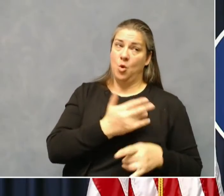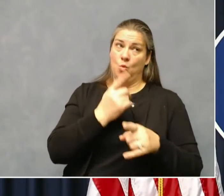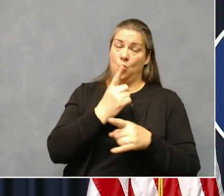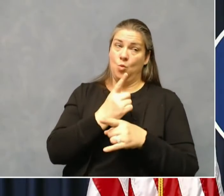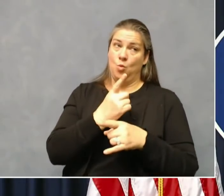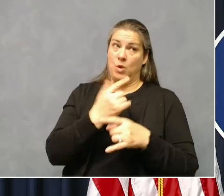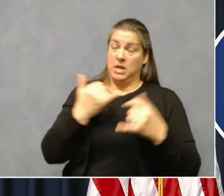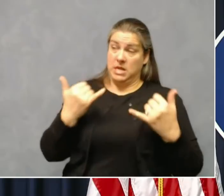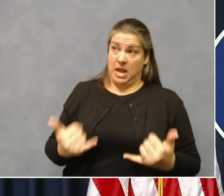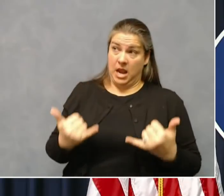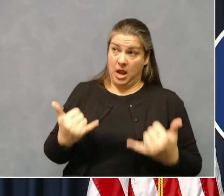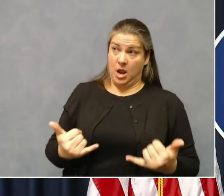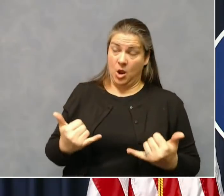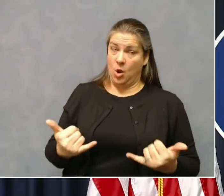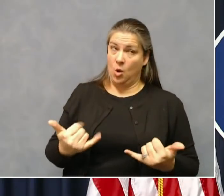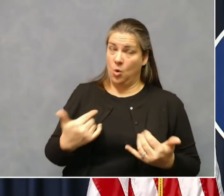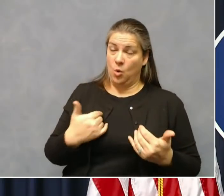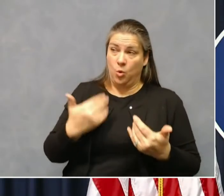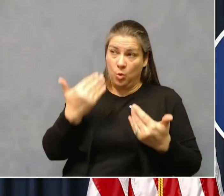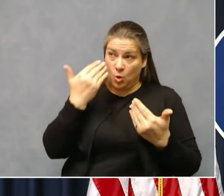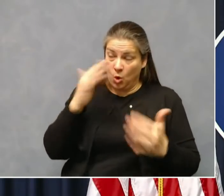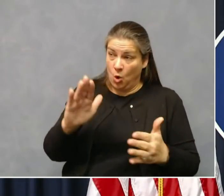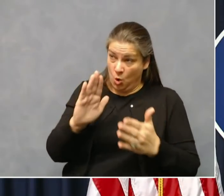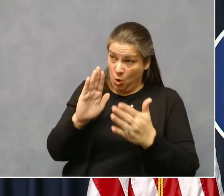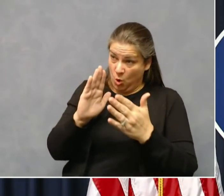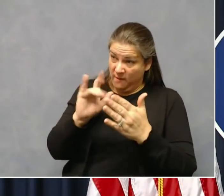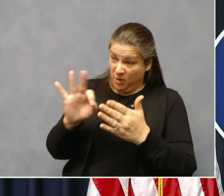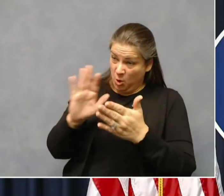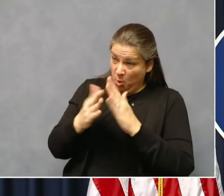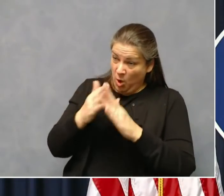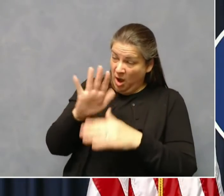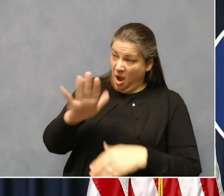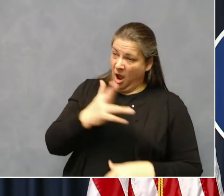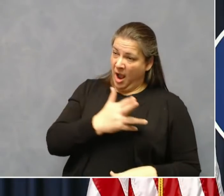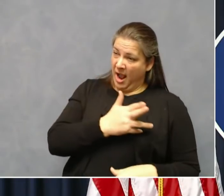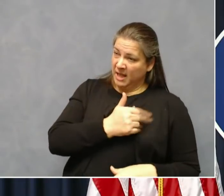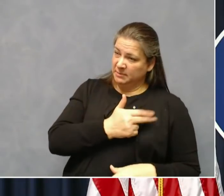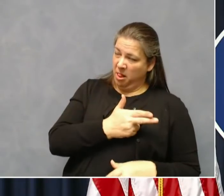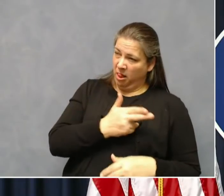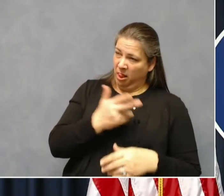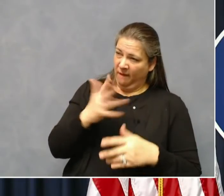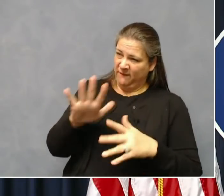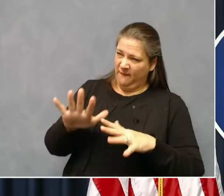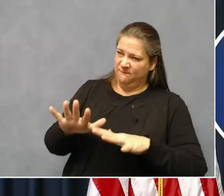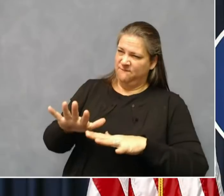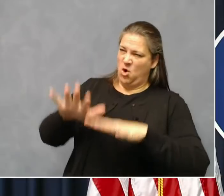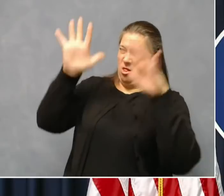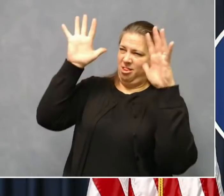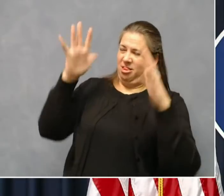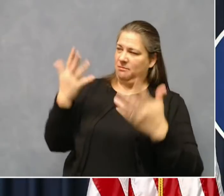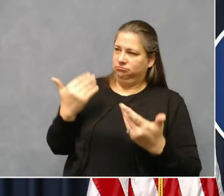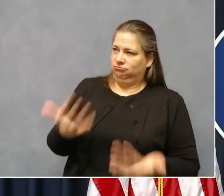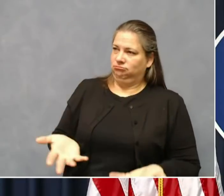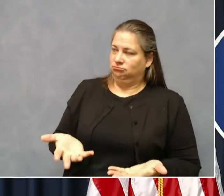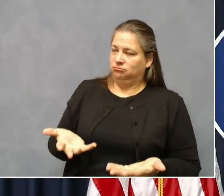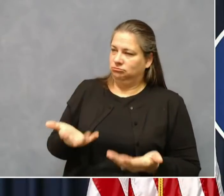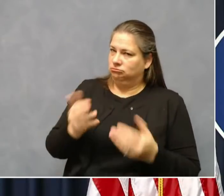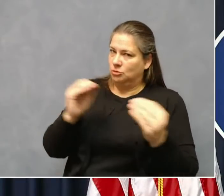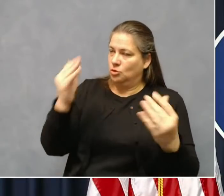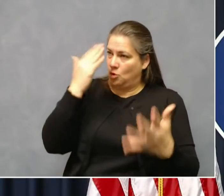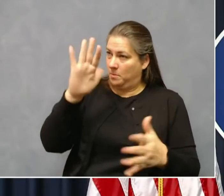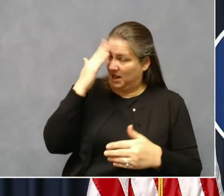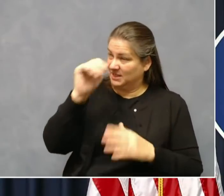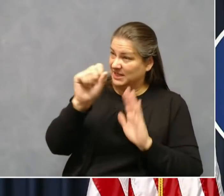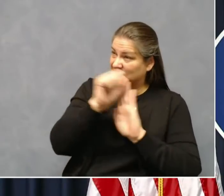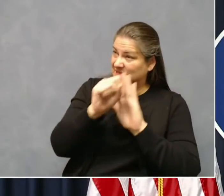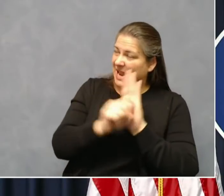of knowing if a community is running out of hospital beds because of how the state is releasing those figures. As far as